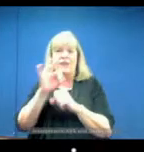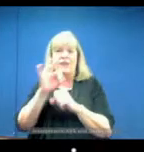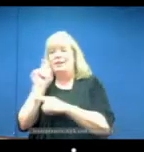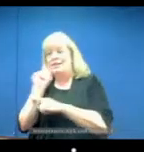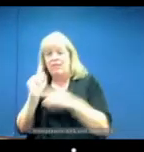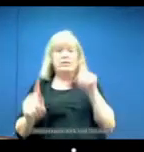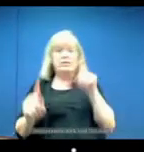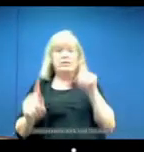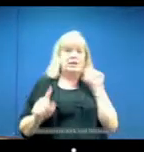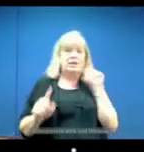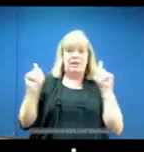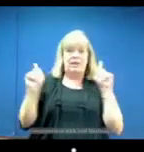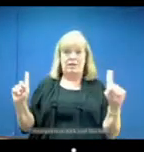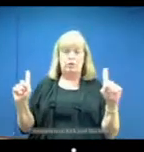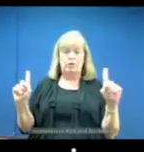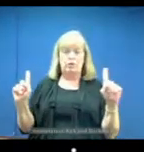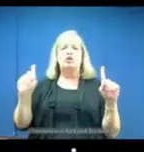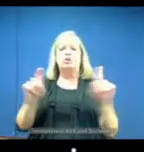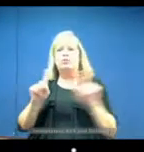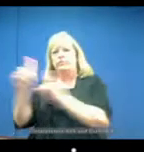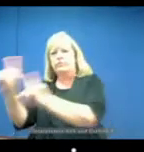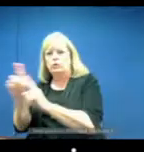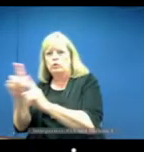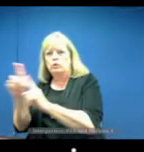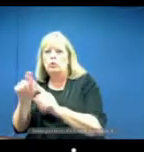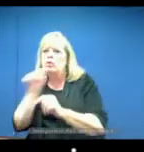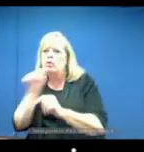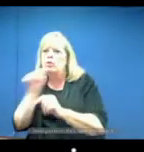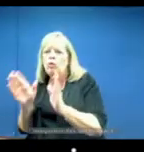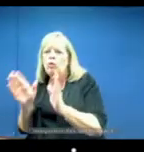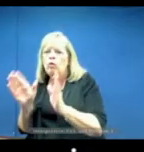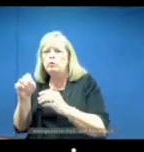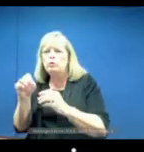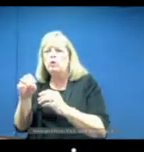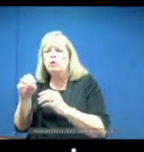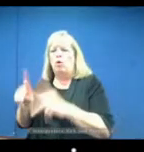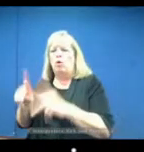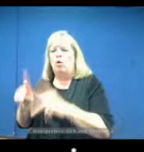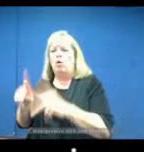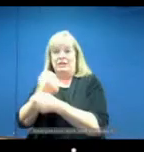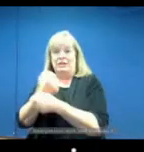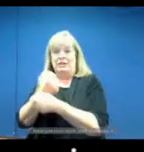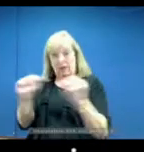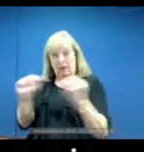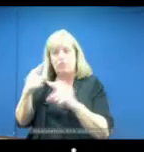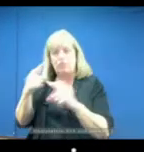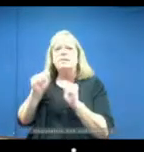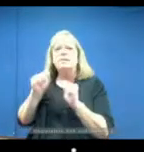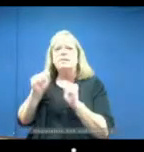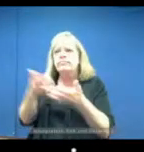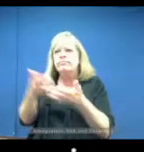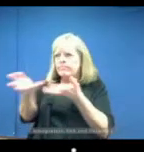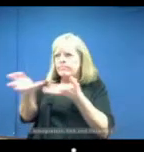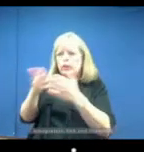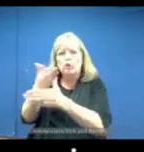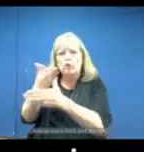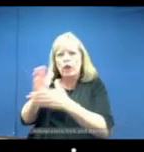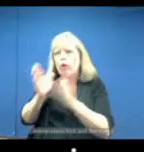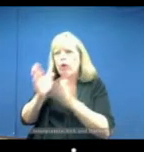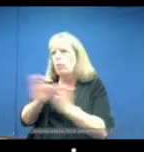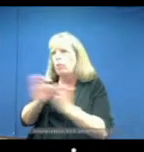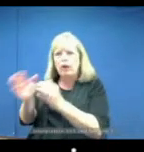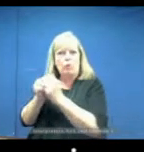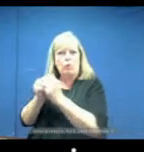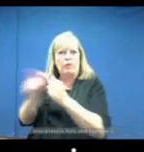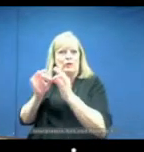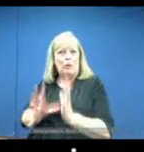go somewhere the person can feel safe and can feel that they can prepare with you without having